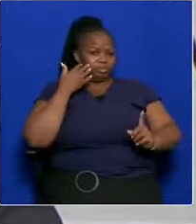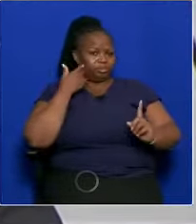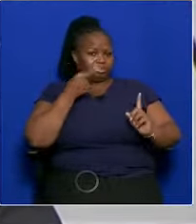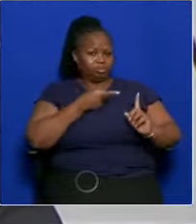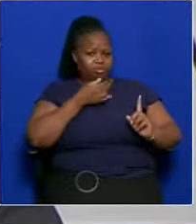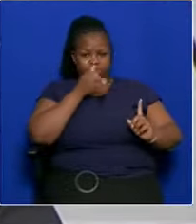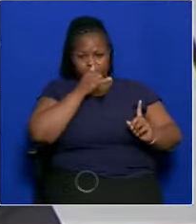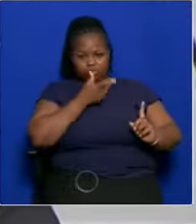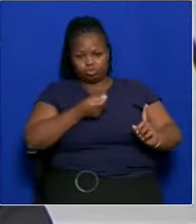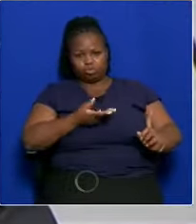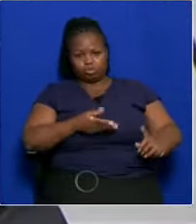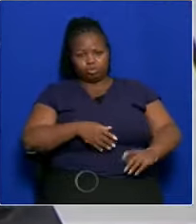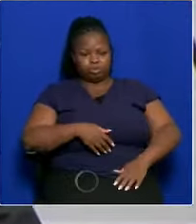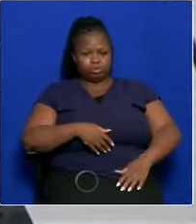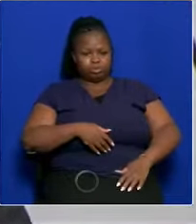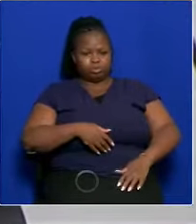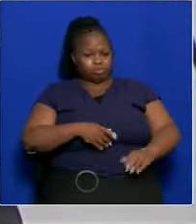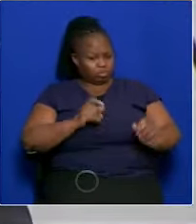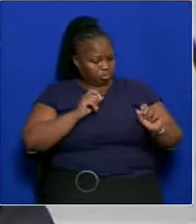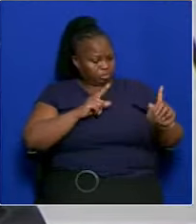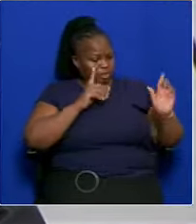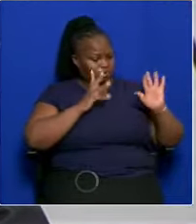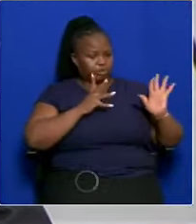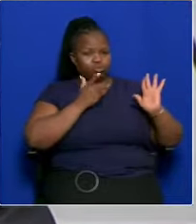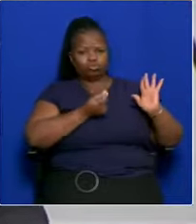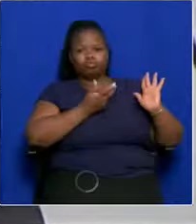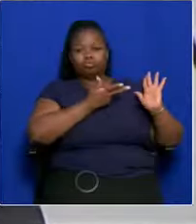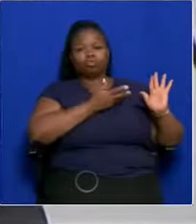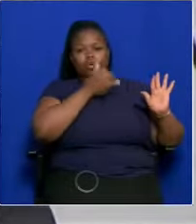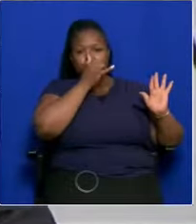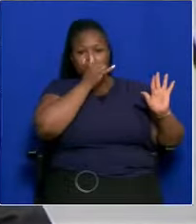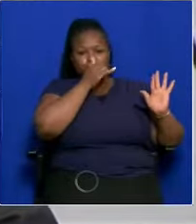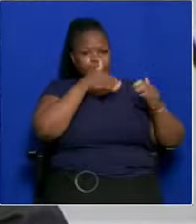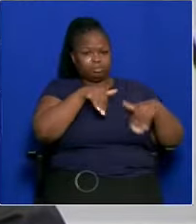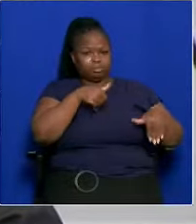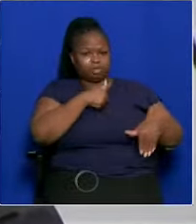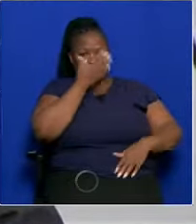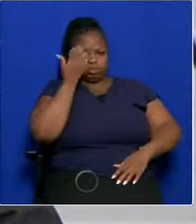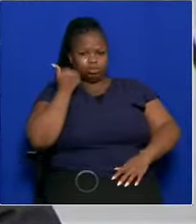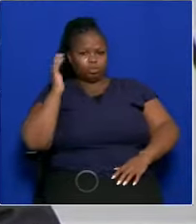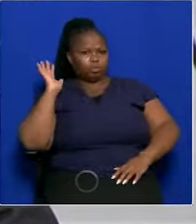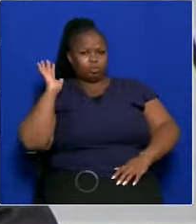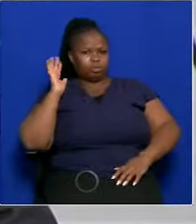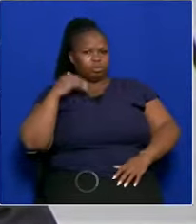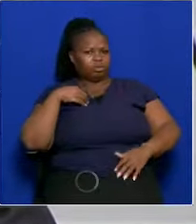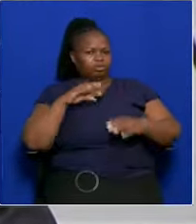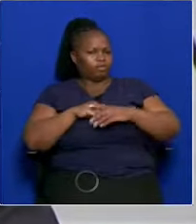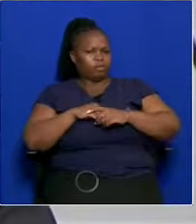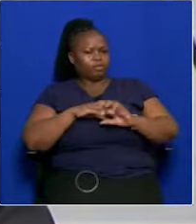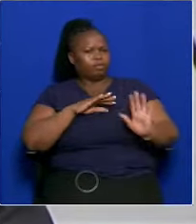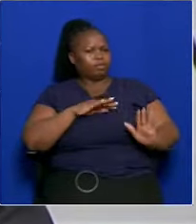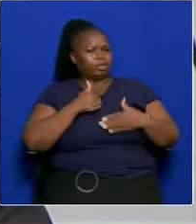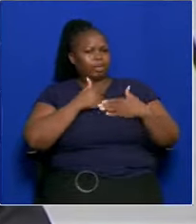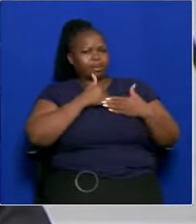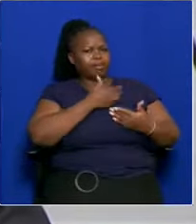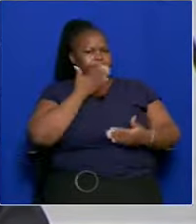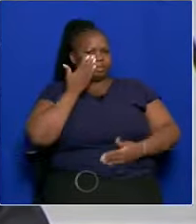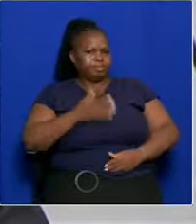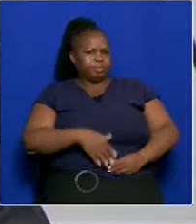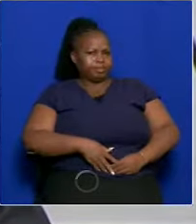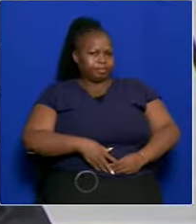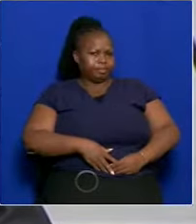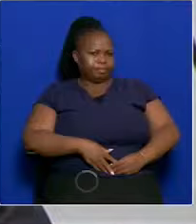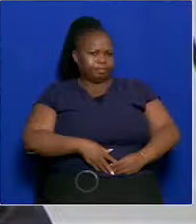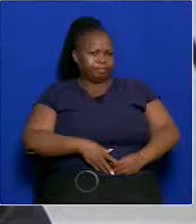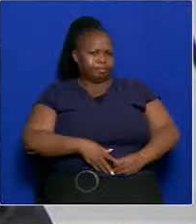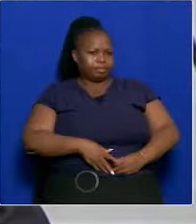He committed a crime where he committed a crime without me knowing, without my assistance, and so forth. So I